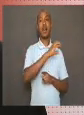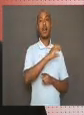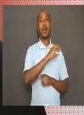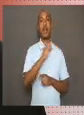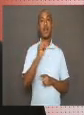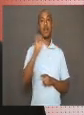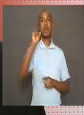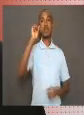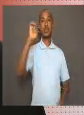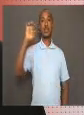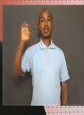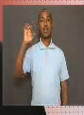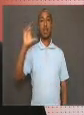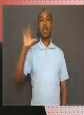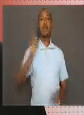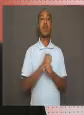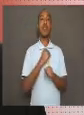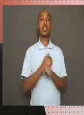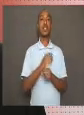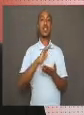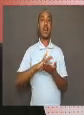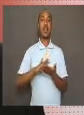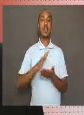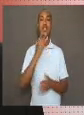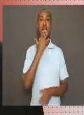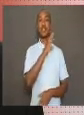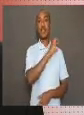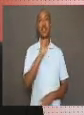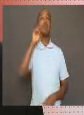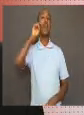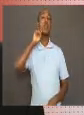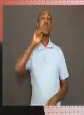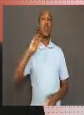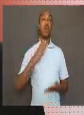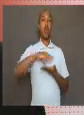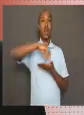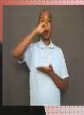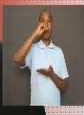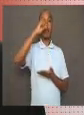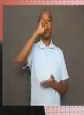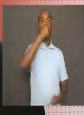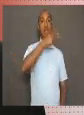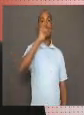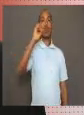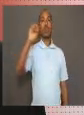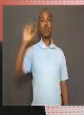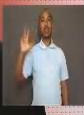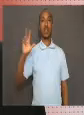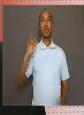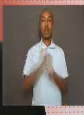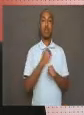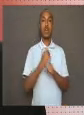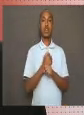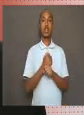manufacturing dyes and plastics. We learned that nitric acid is used